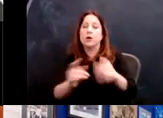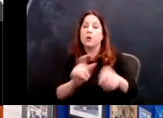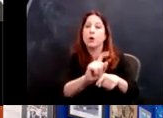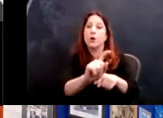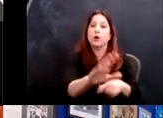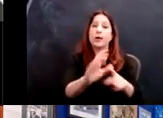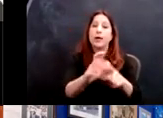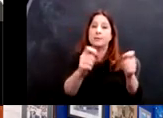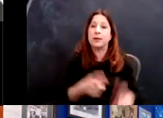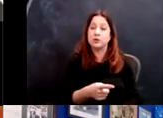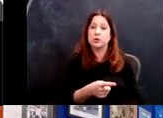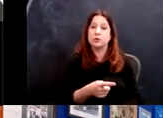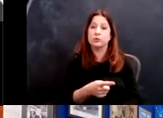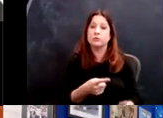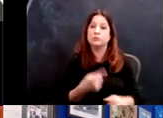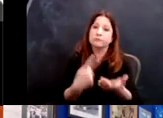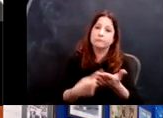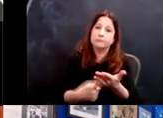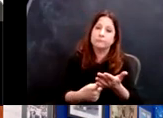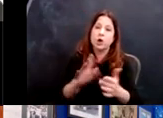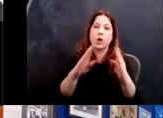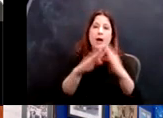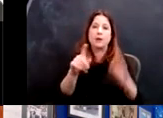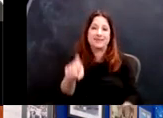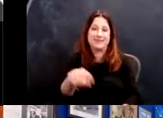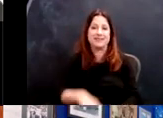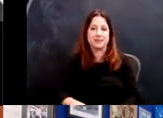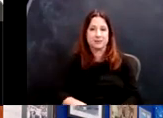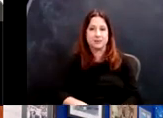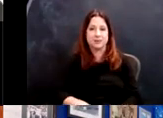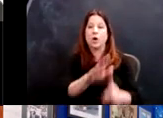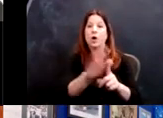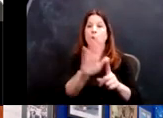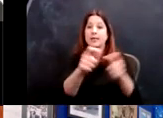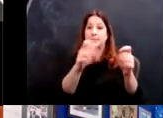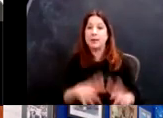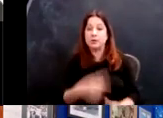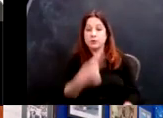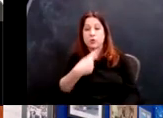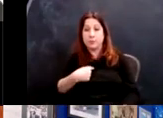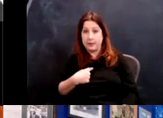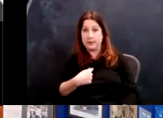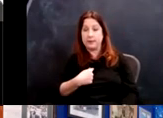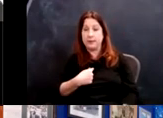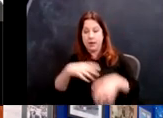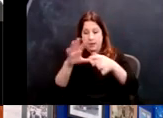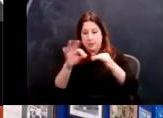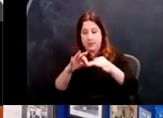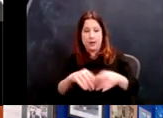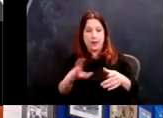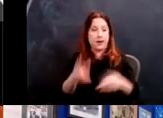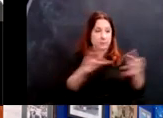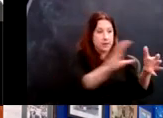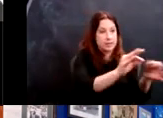manager and to talk about her housing needs. Her case manager was able to explain to me, and then I explained to her